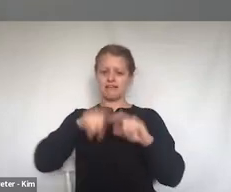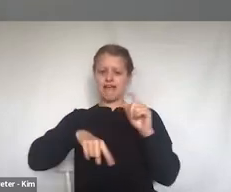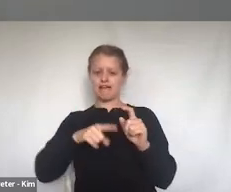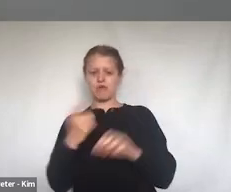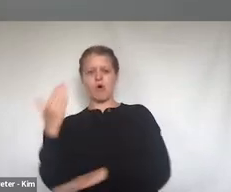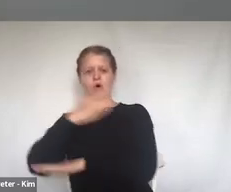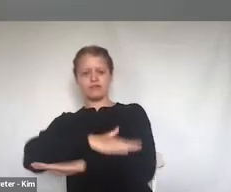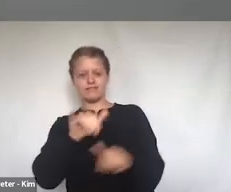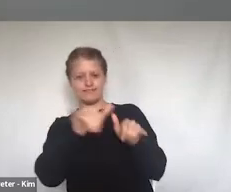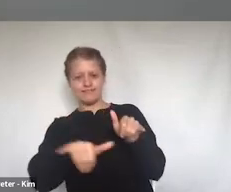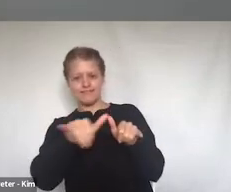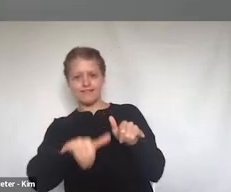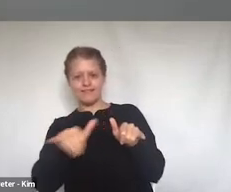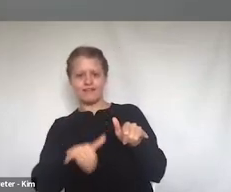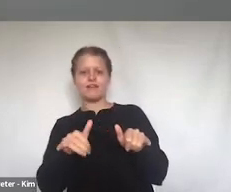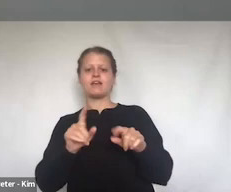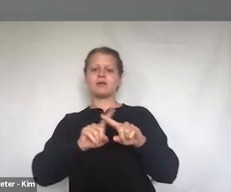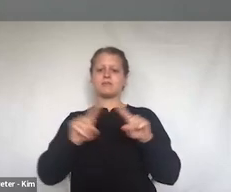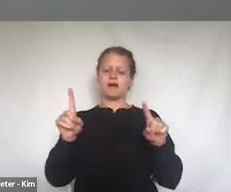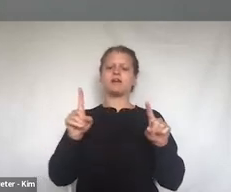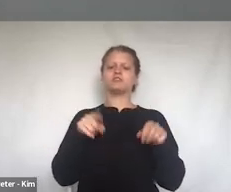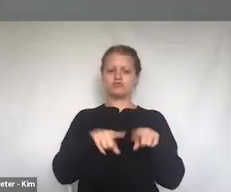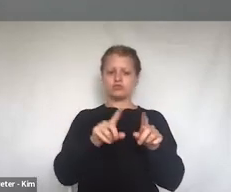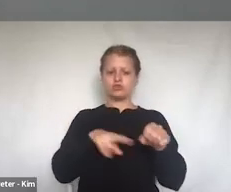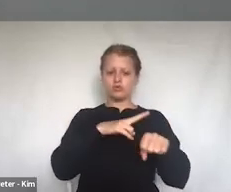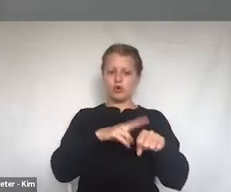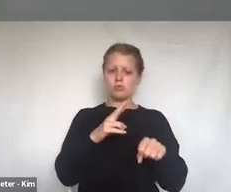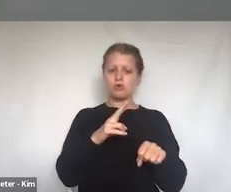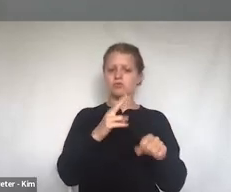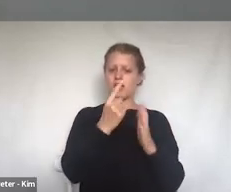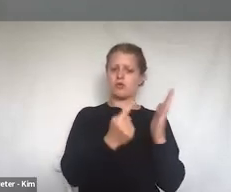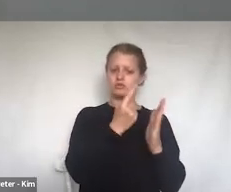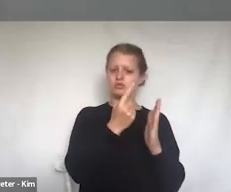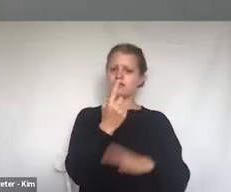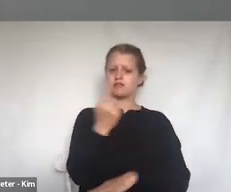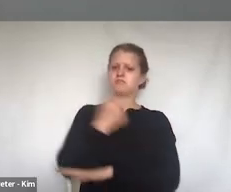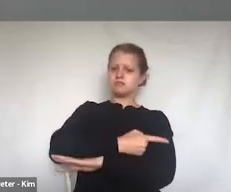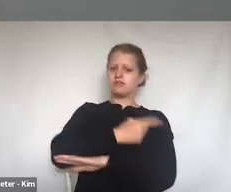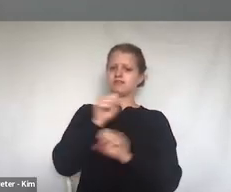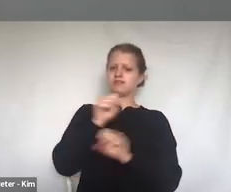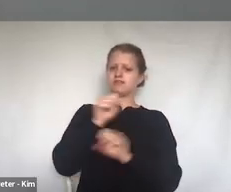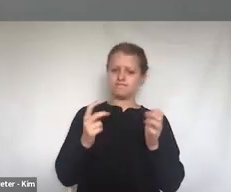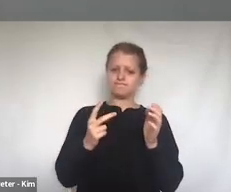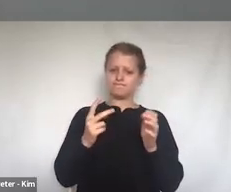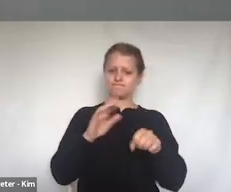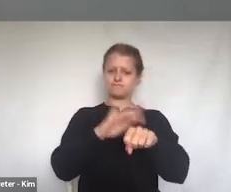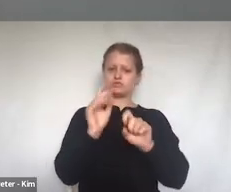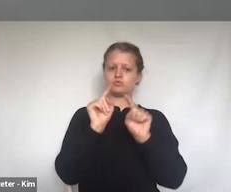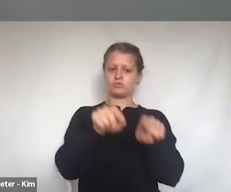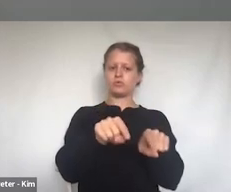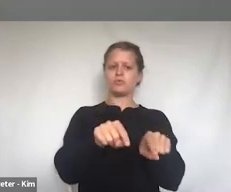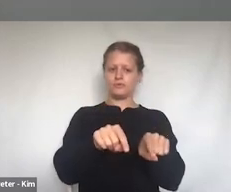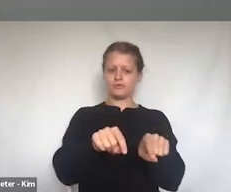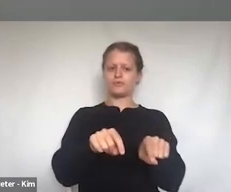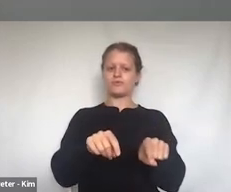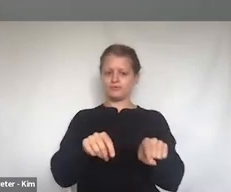they are always available, but particularly in heat warnings, designated as cooler spaces, and then in